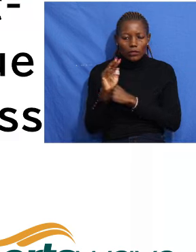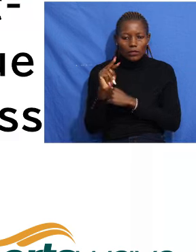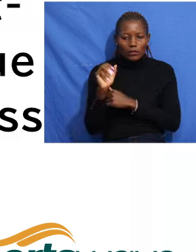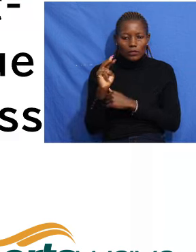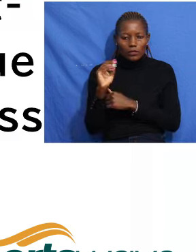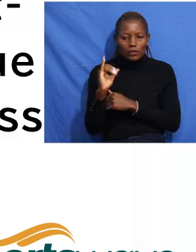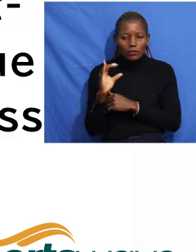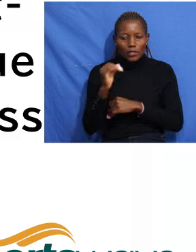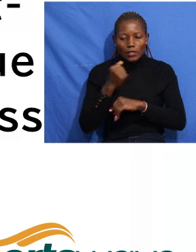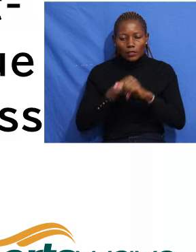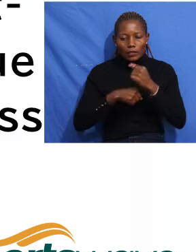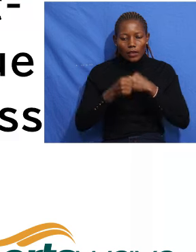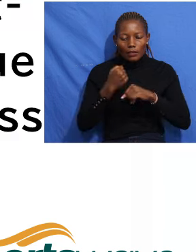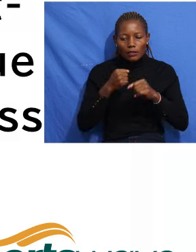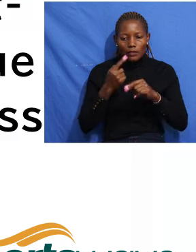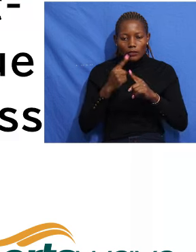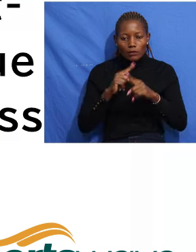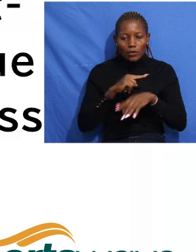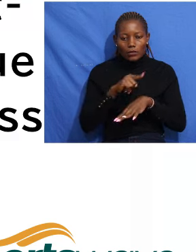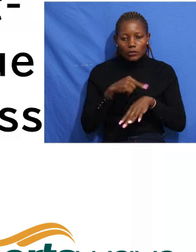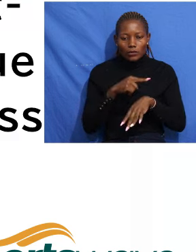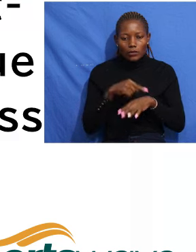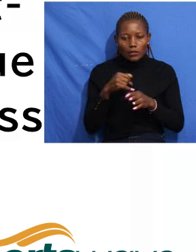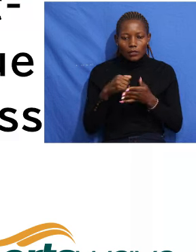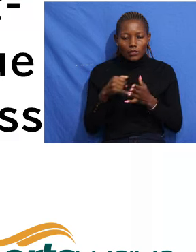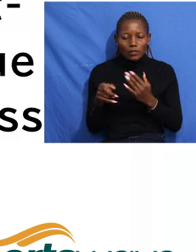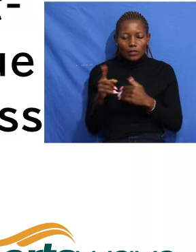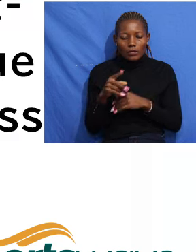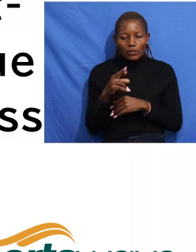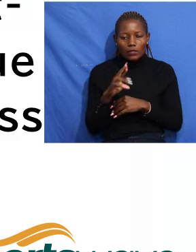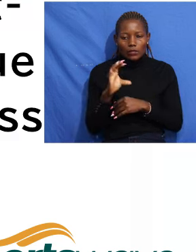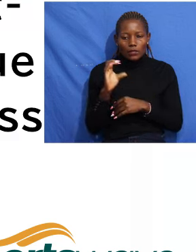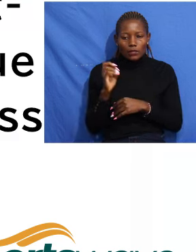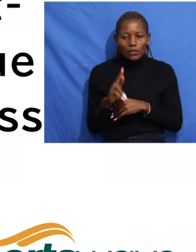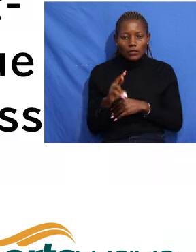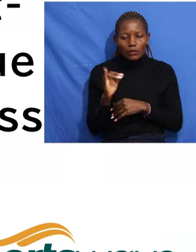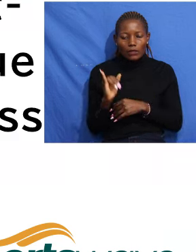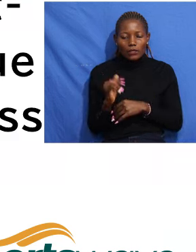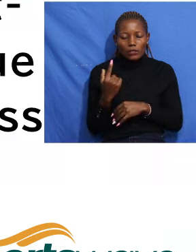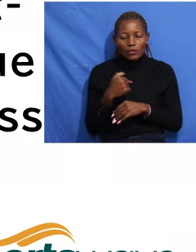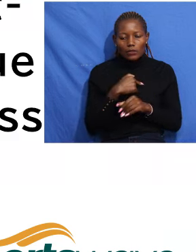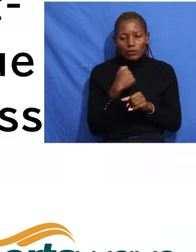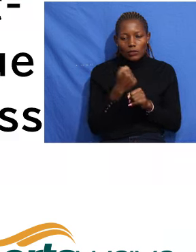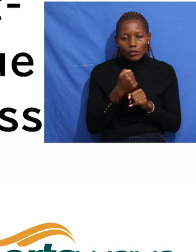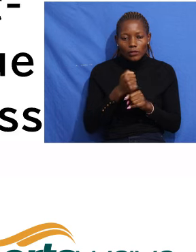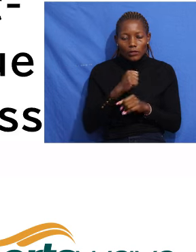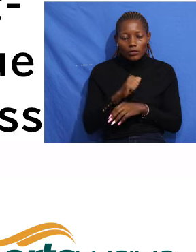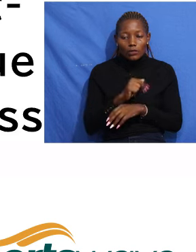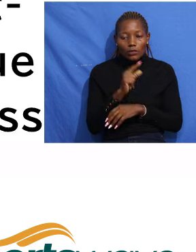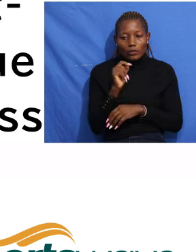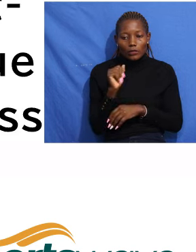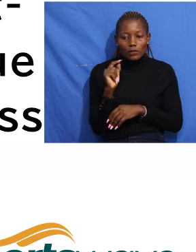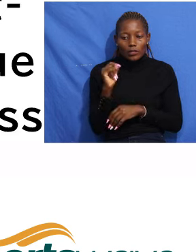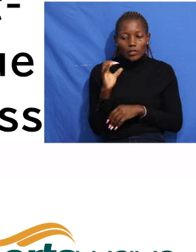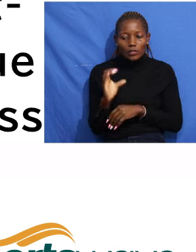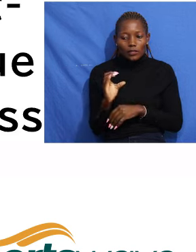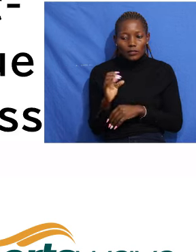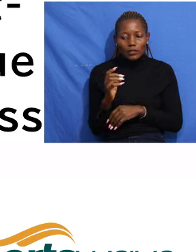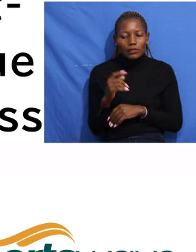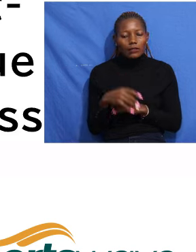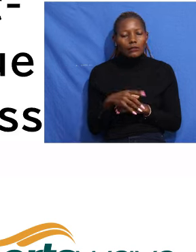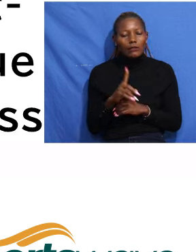stretching, but when it comes to recovery, people do static stretching. So people use it as a means